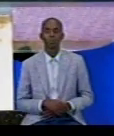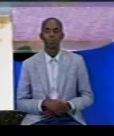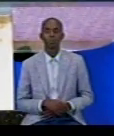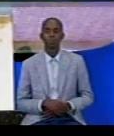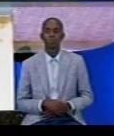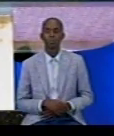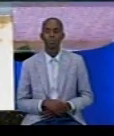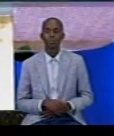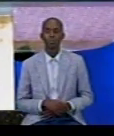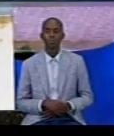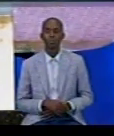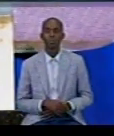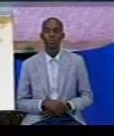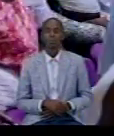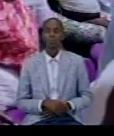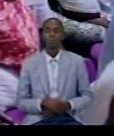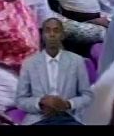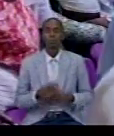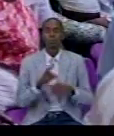Every other hour,